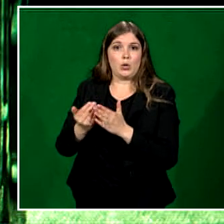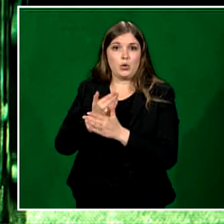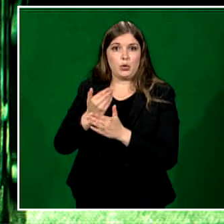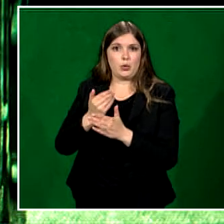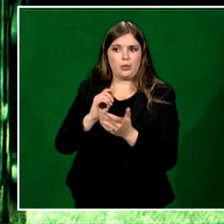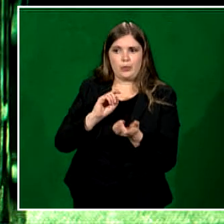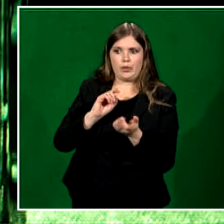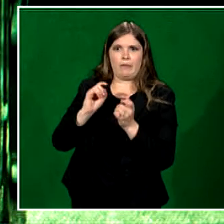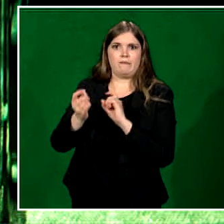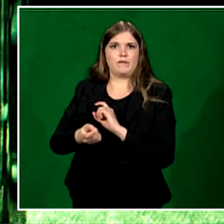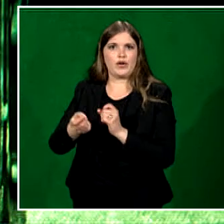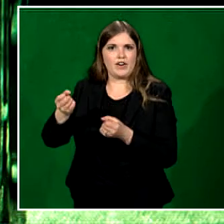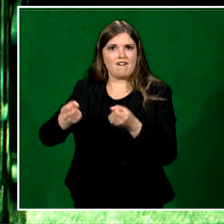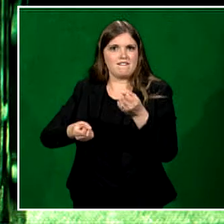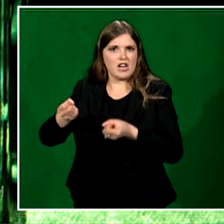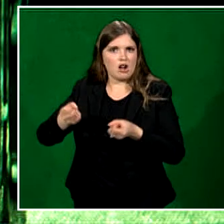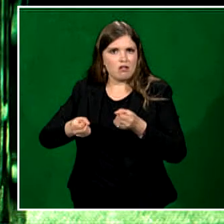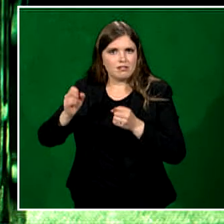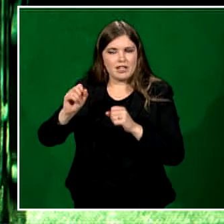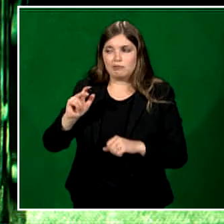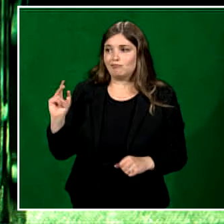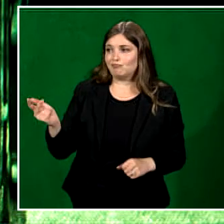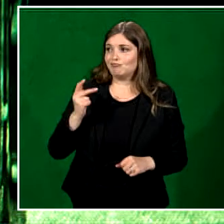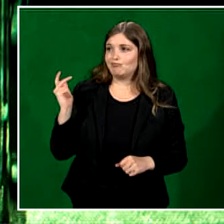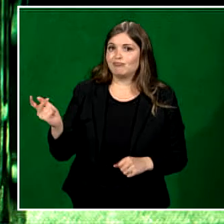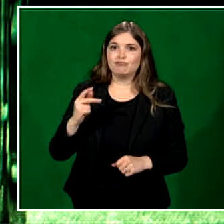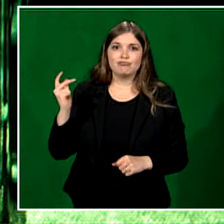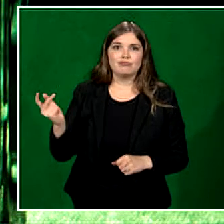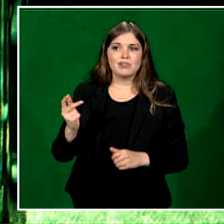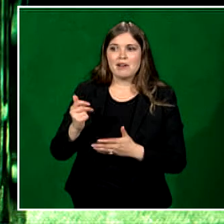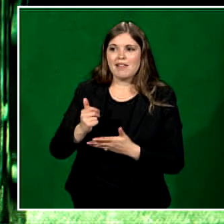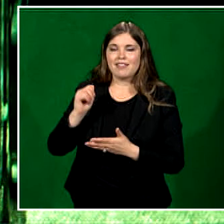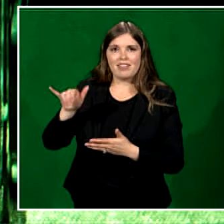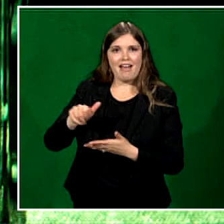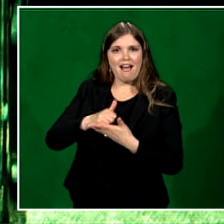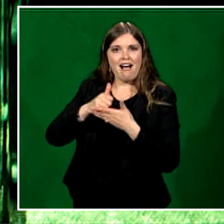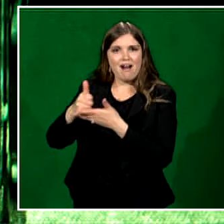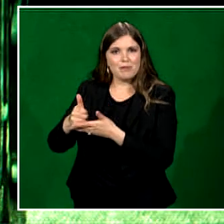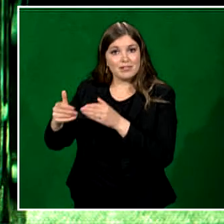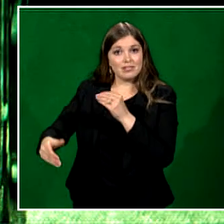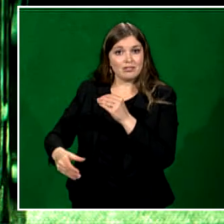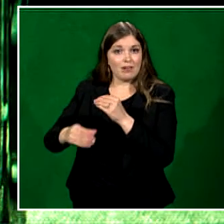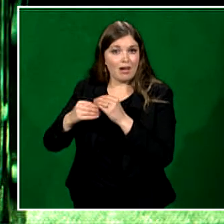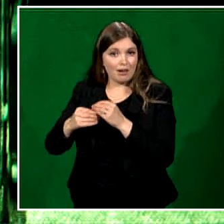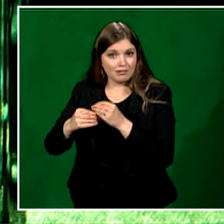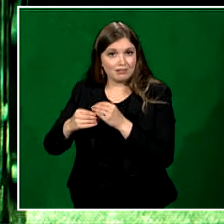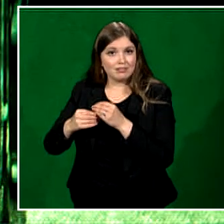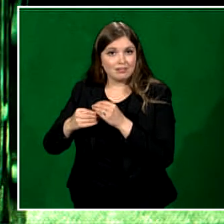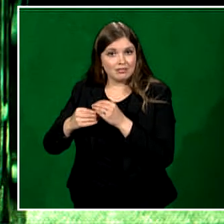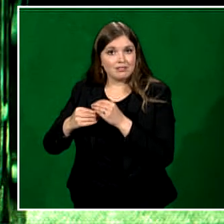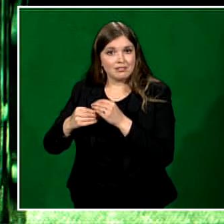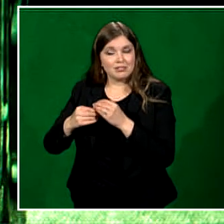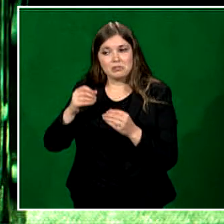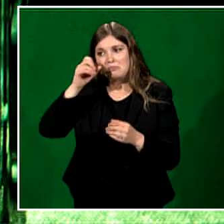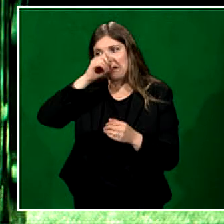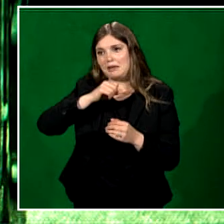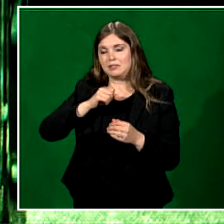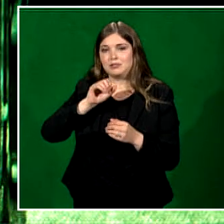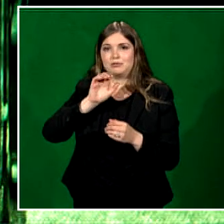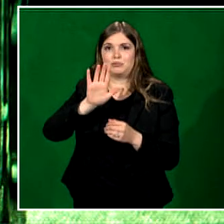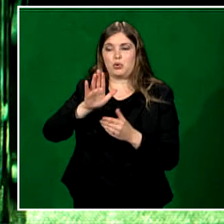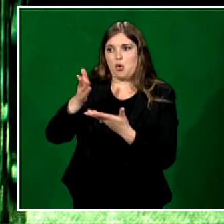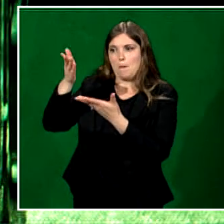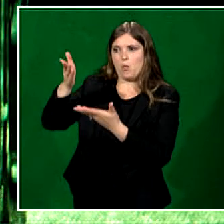converted vehicles that are going to be roaming around. Helps to add to the I guess your